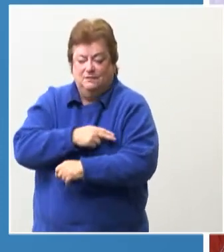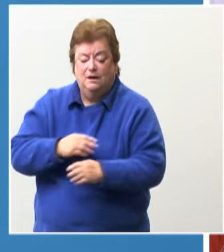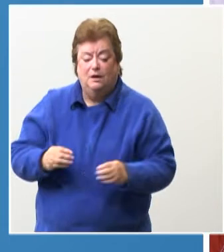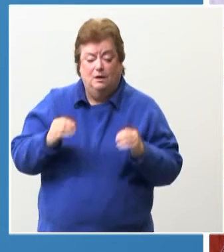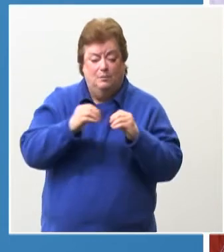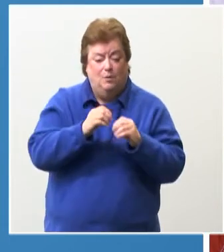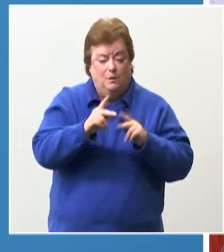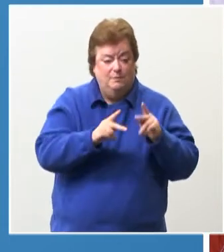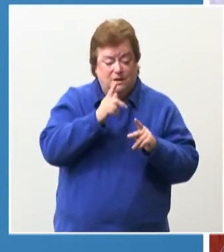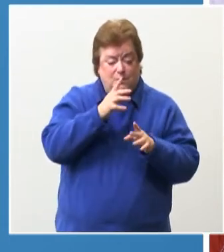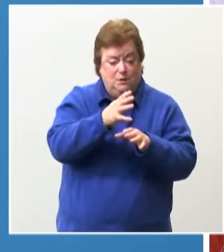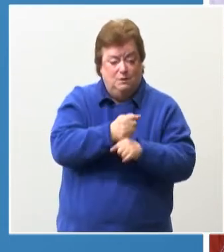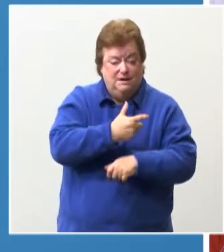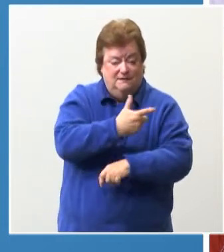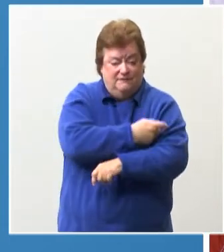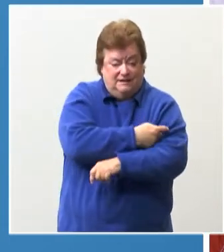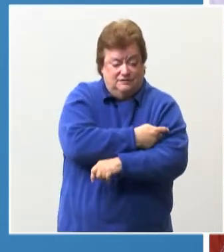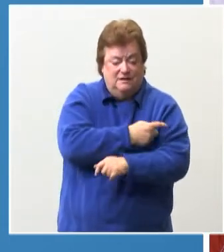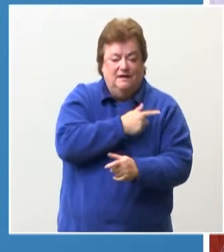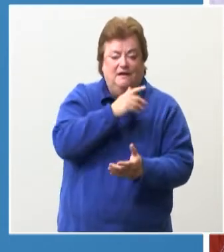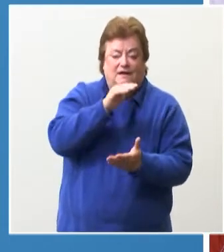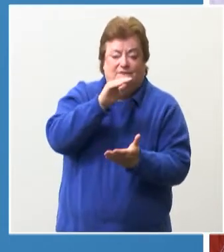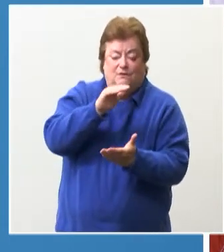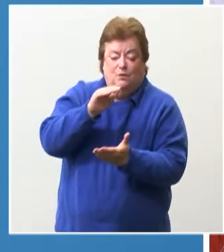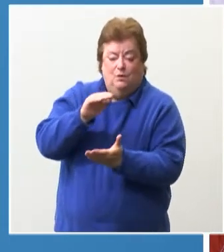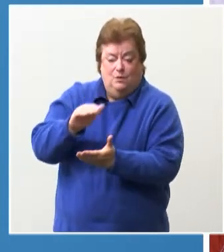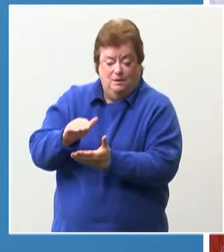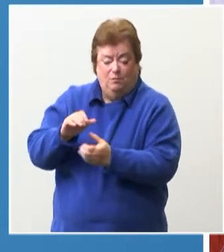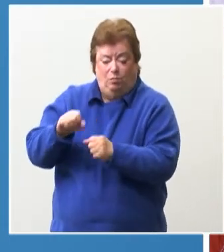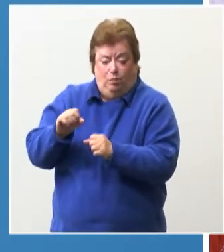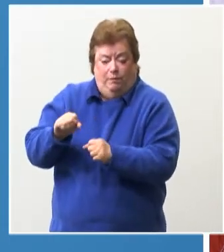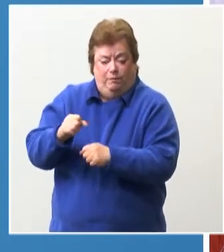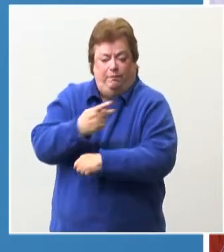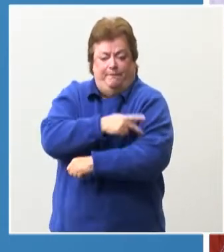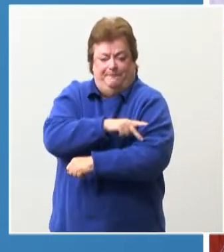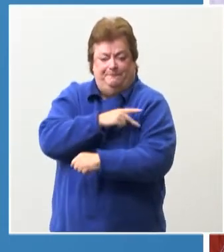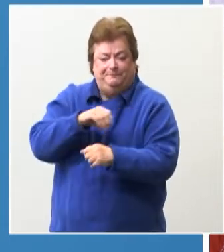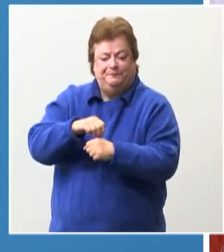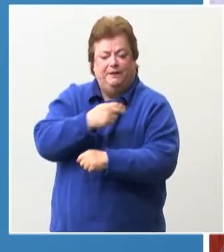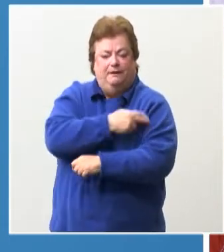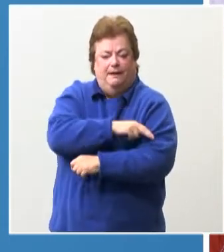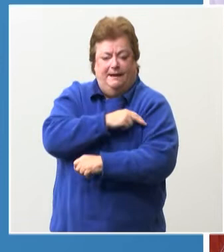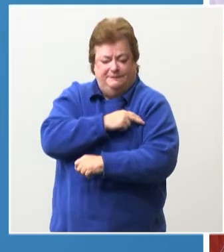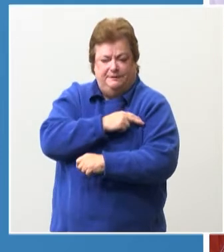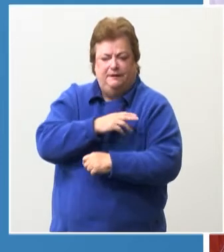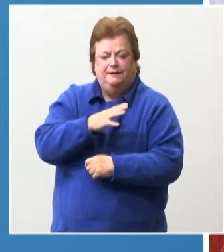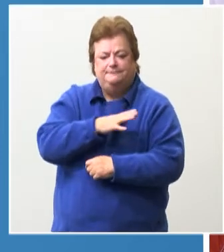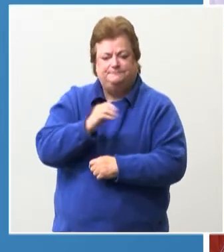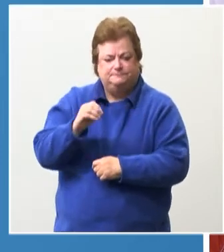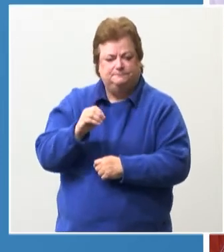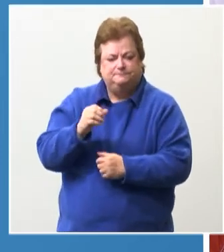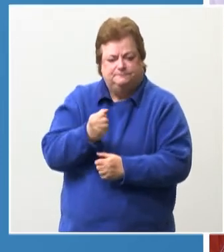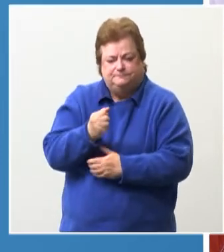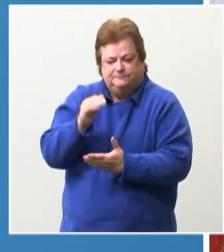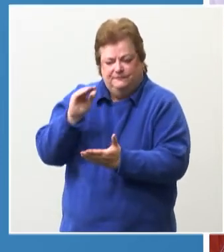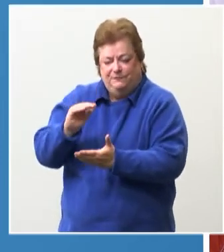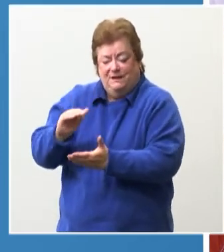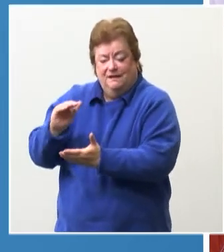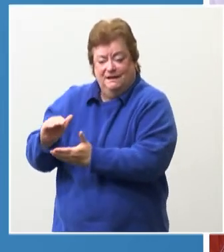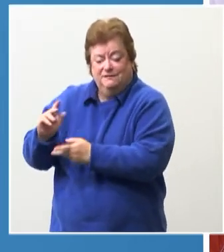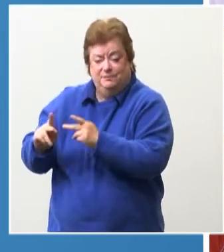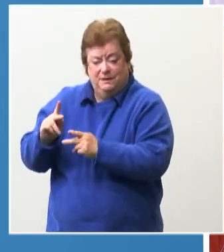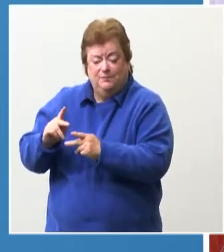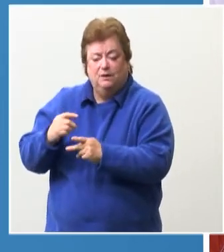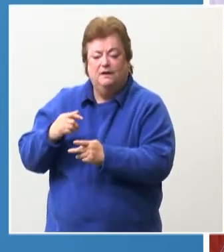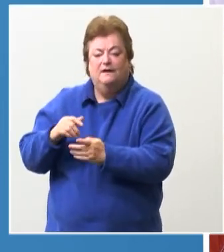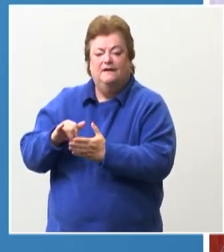get vaccinated, the fewer potential patients we will see in our hospitals and the fewer members of our community we